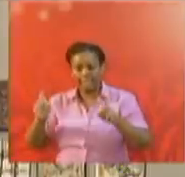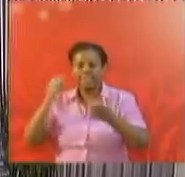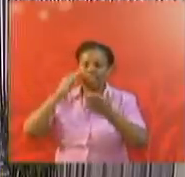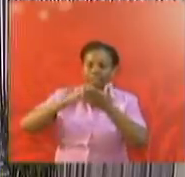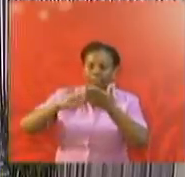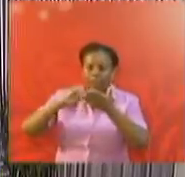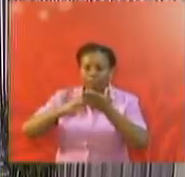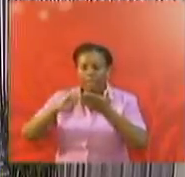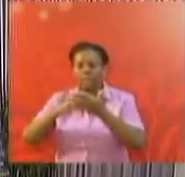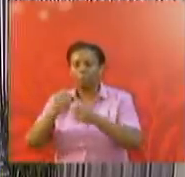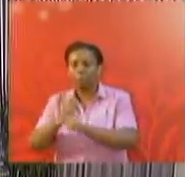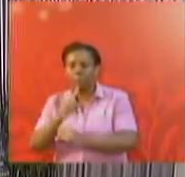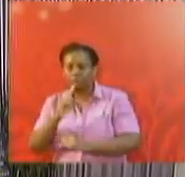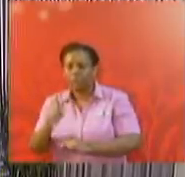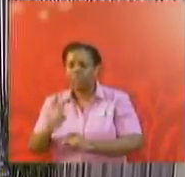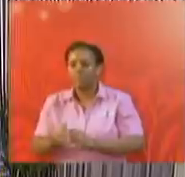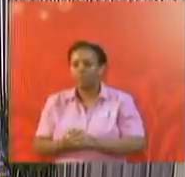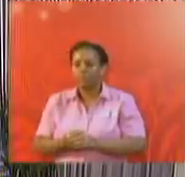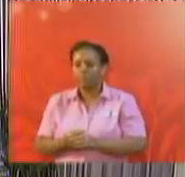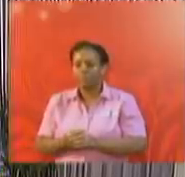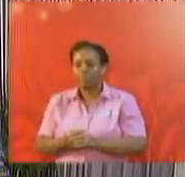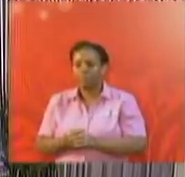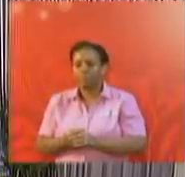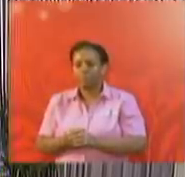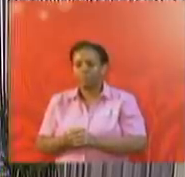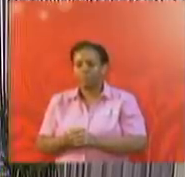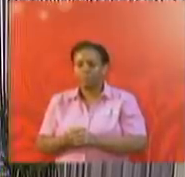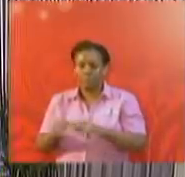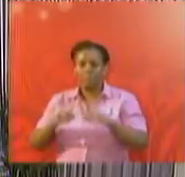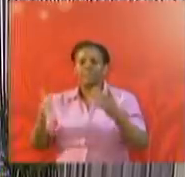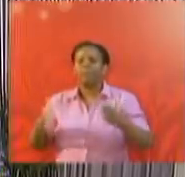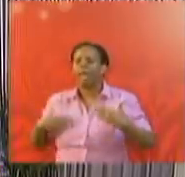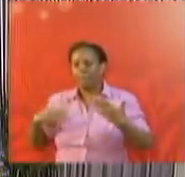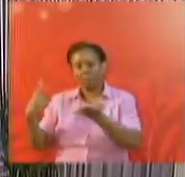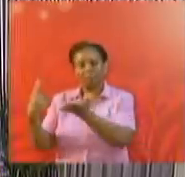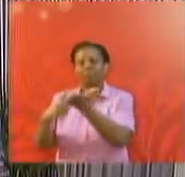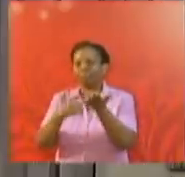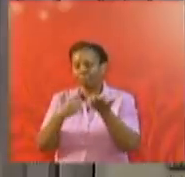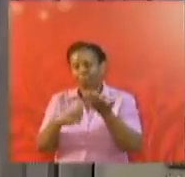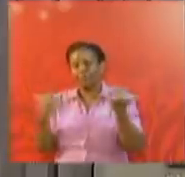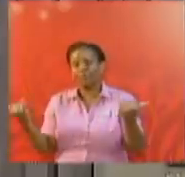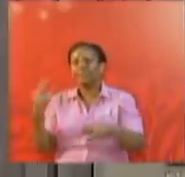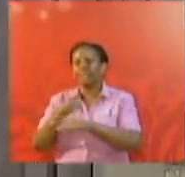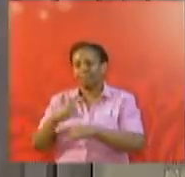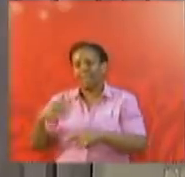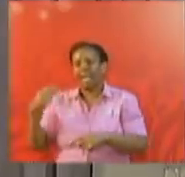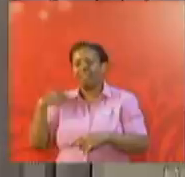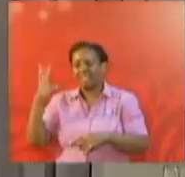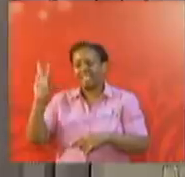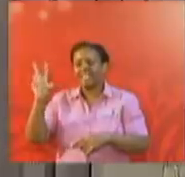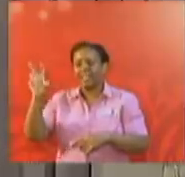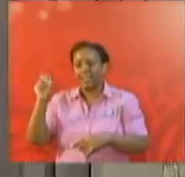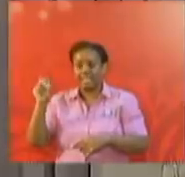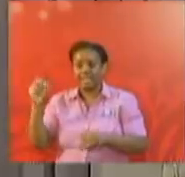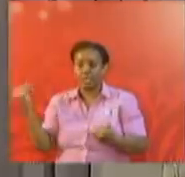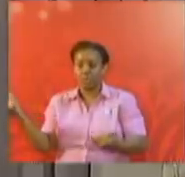But I'm glad you raised that issue. Yes, we have 630 cases today. We are now current, but it does not